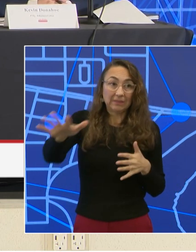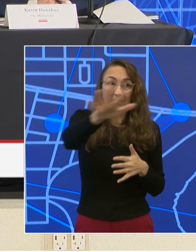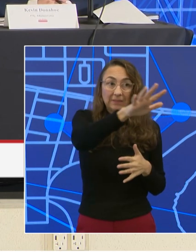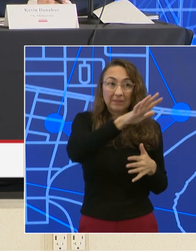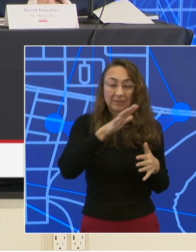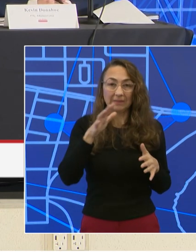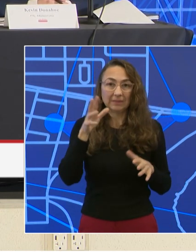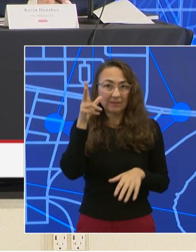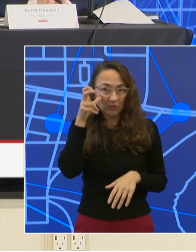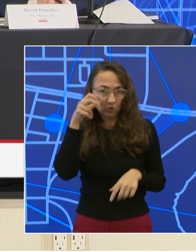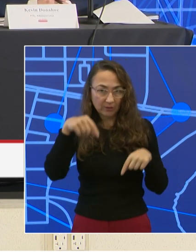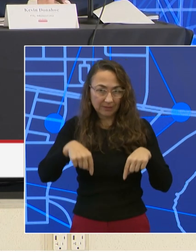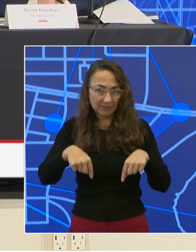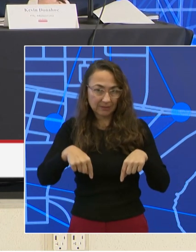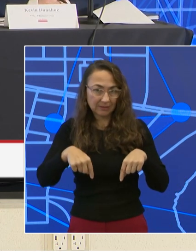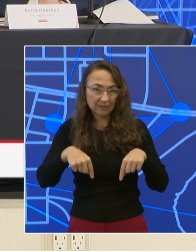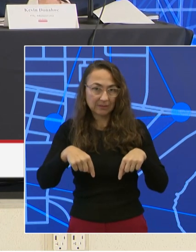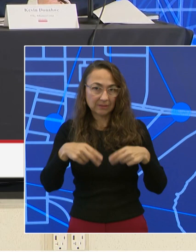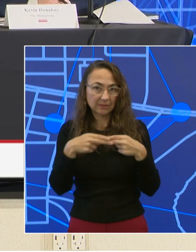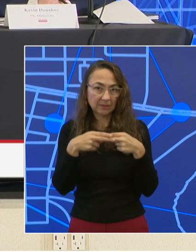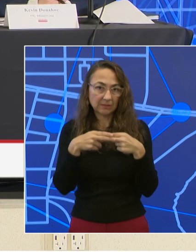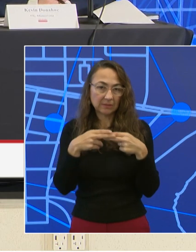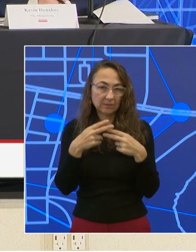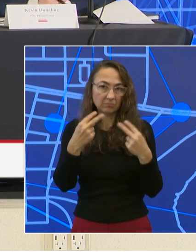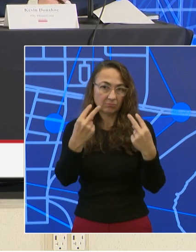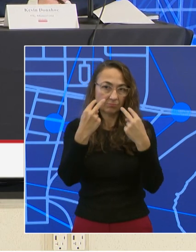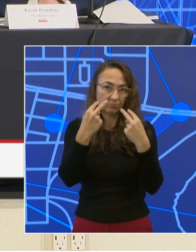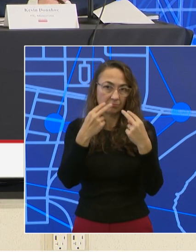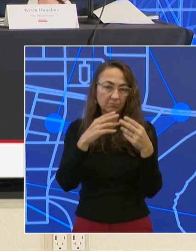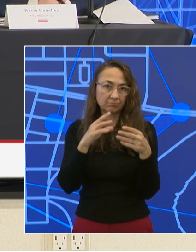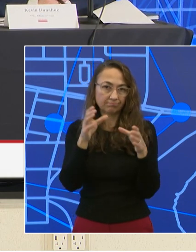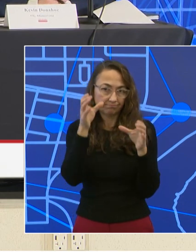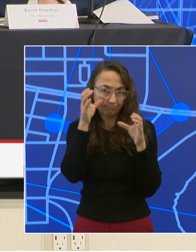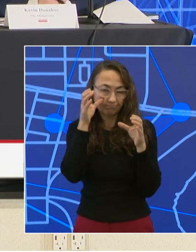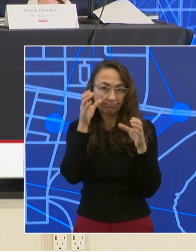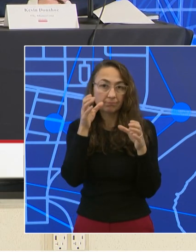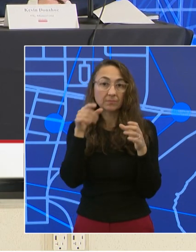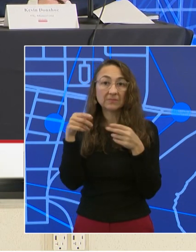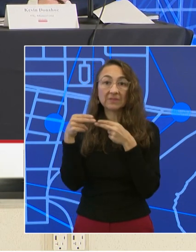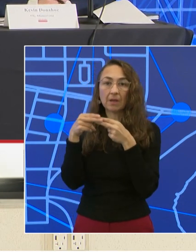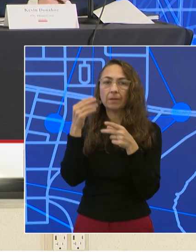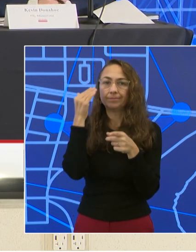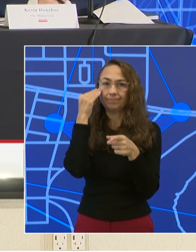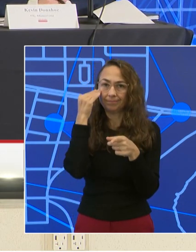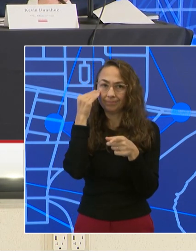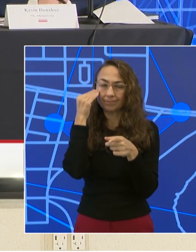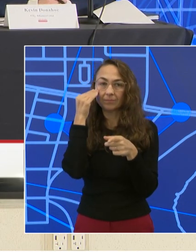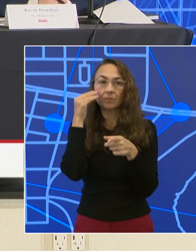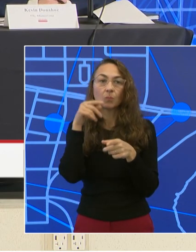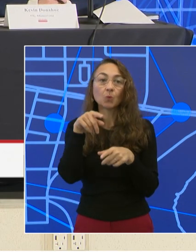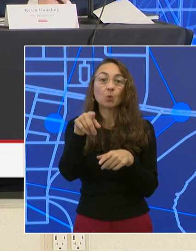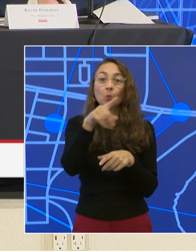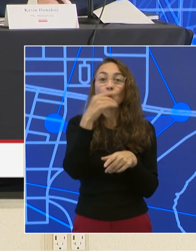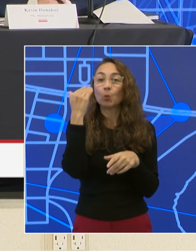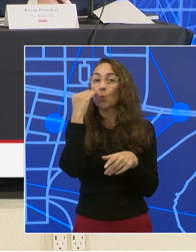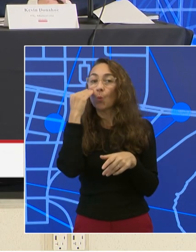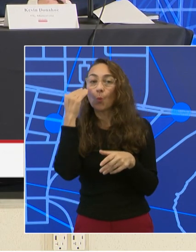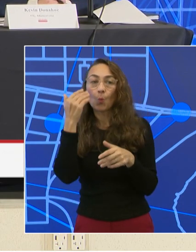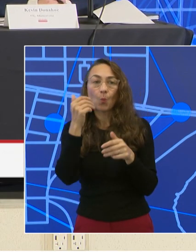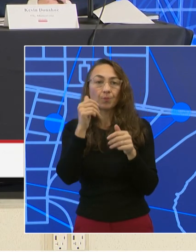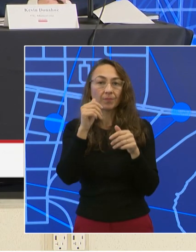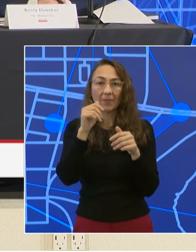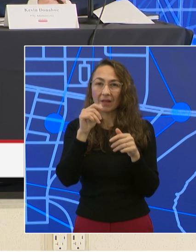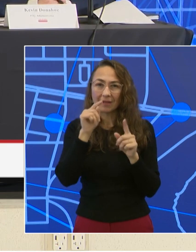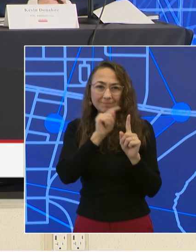all communicate about crime, every crime. When we had a spike in crime, that's all you